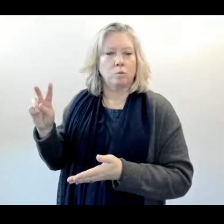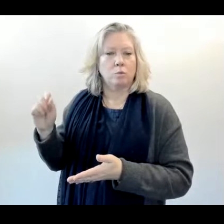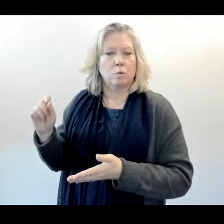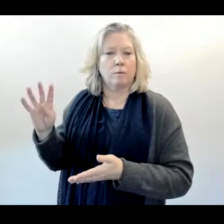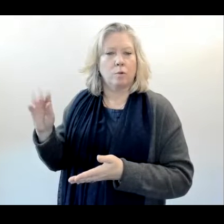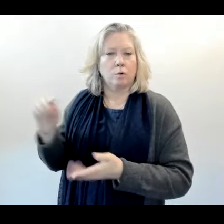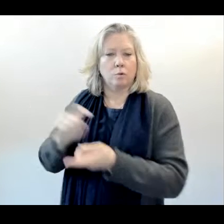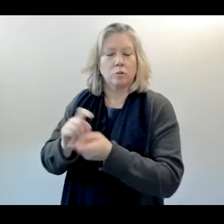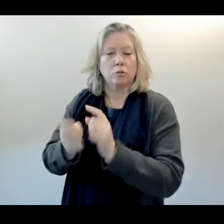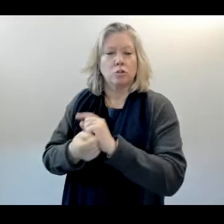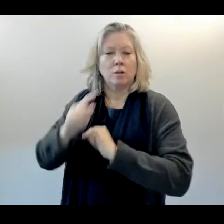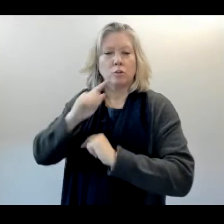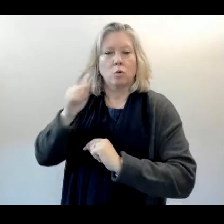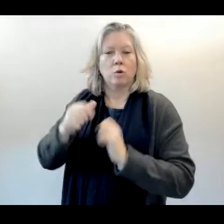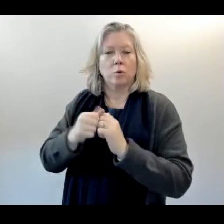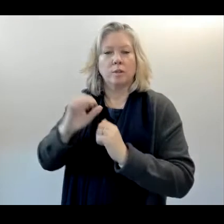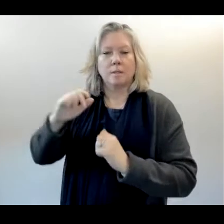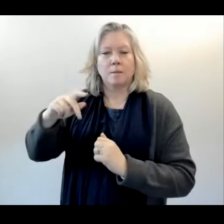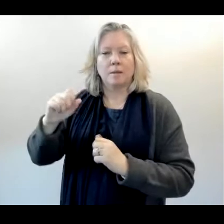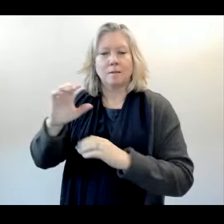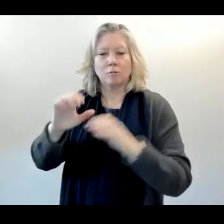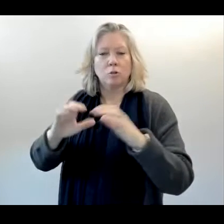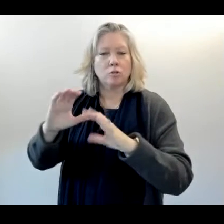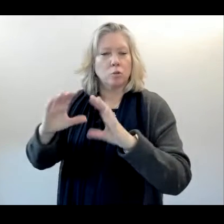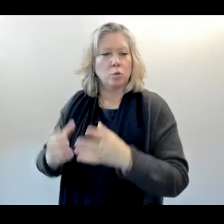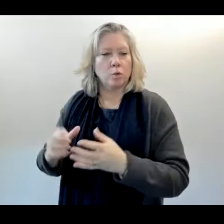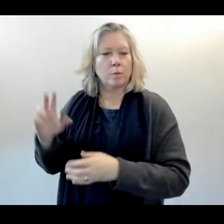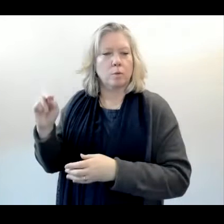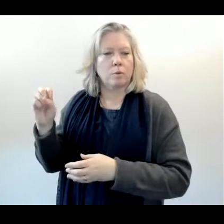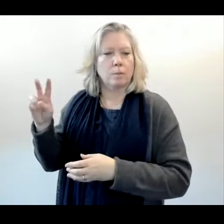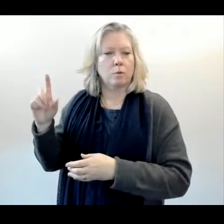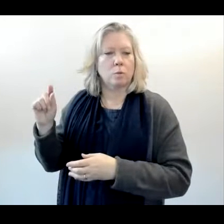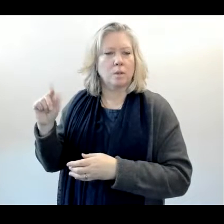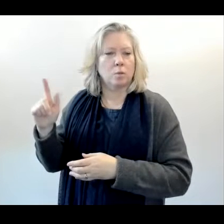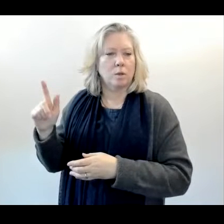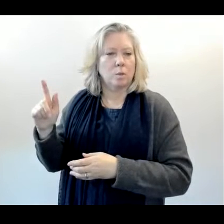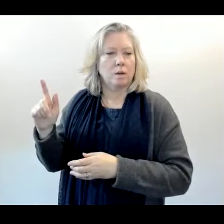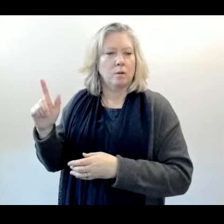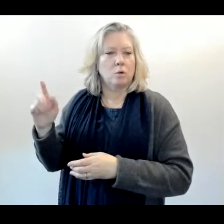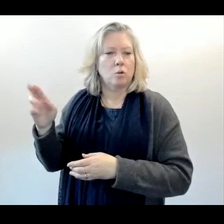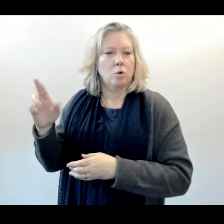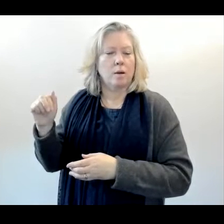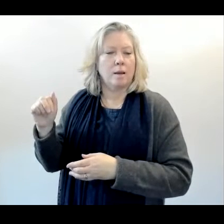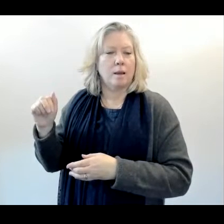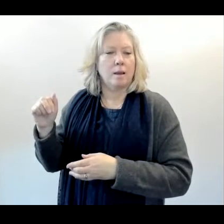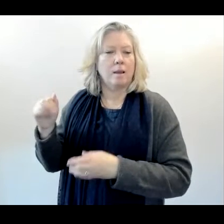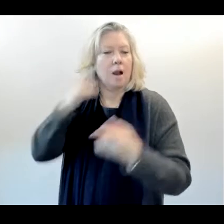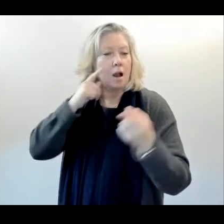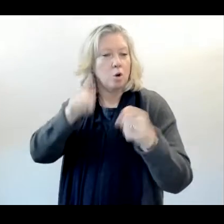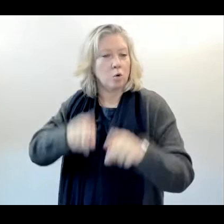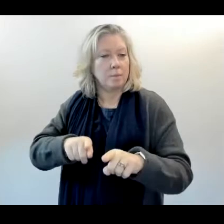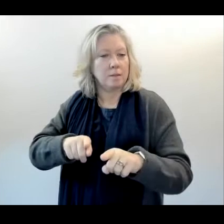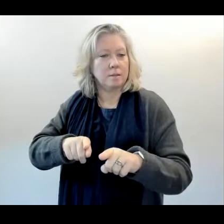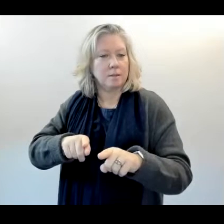$3,034,202.40 change order with CPS Construction Group. November 2021, the URA entered into a